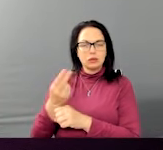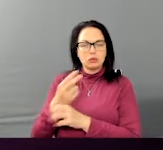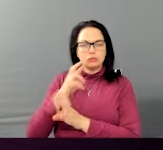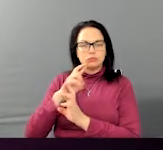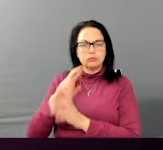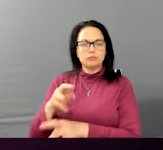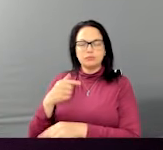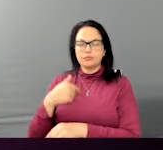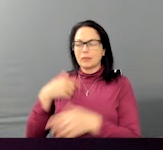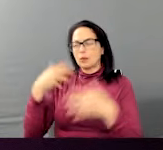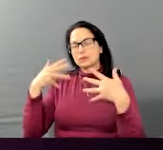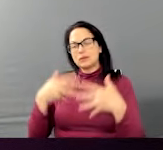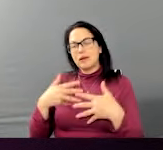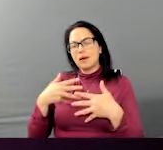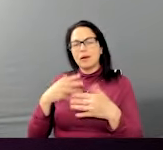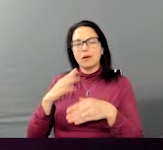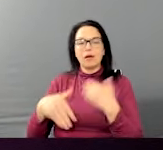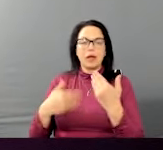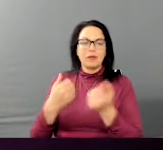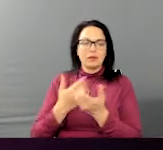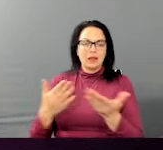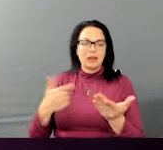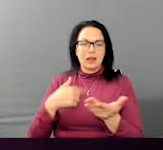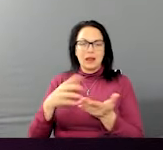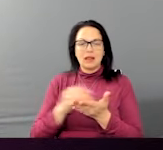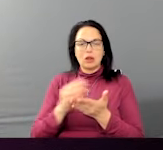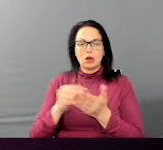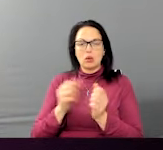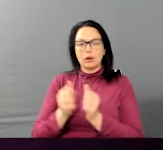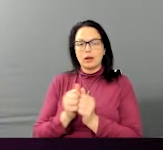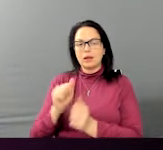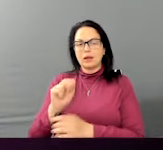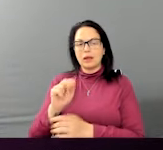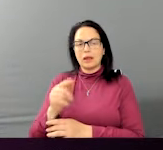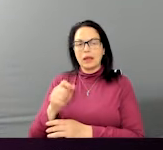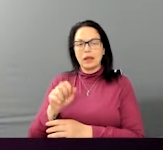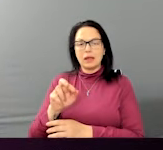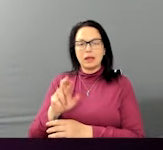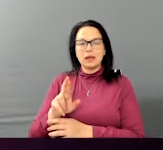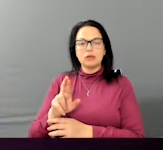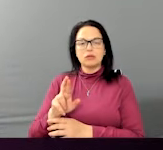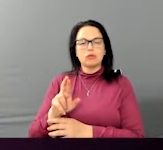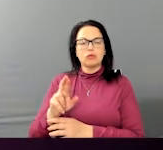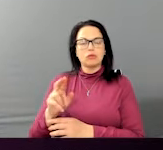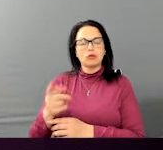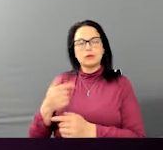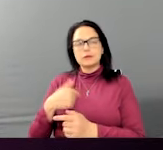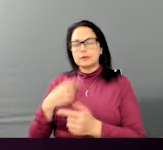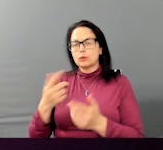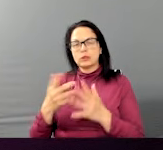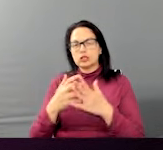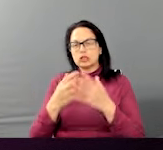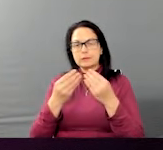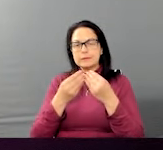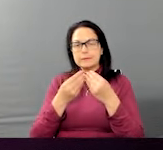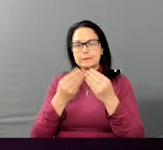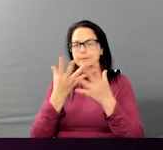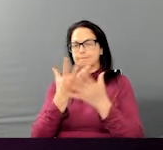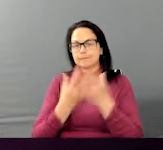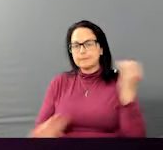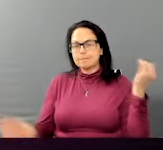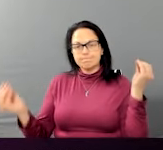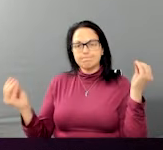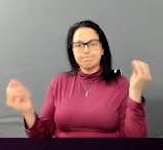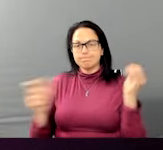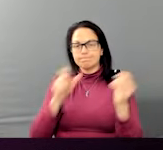accumulated around AngularJS was going away. It was really disappointing. And when I started using React, I was really